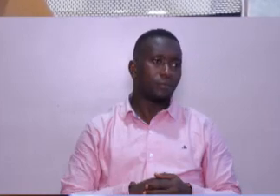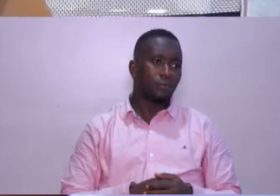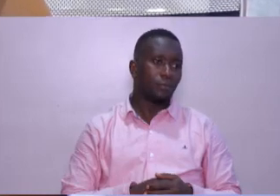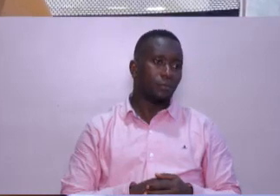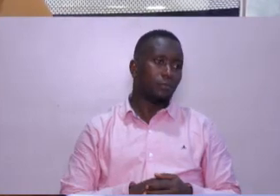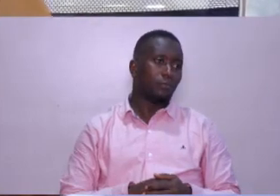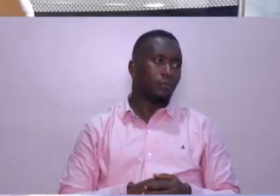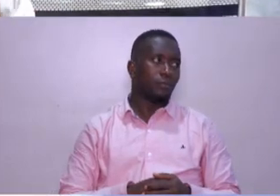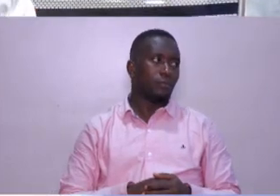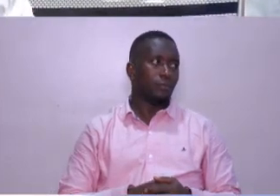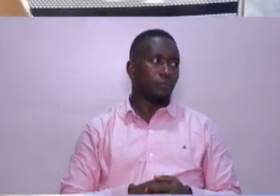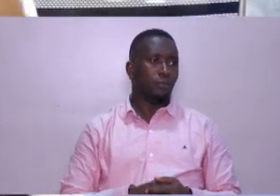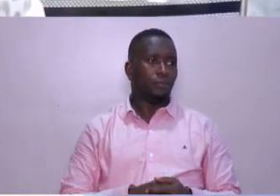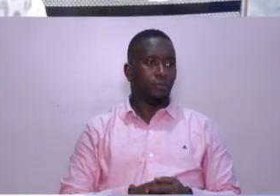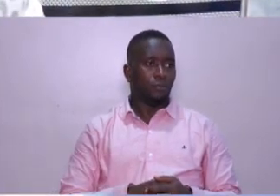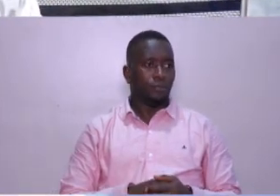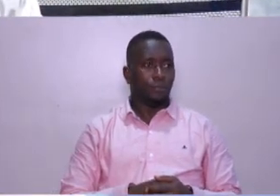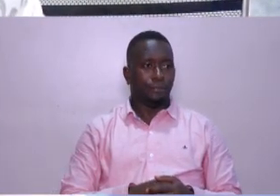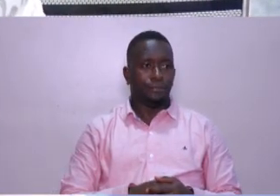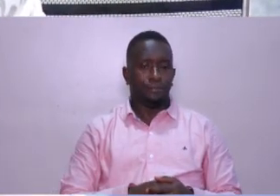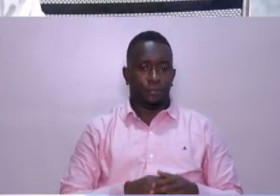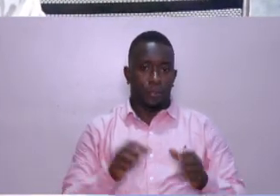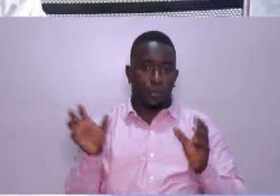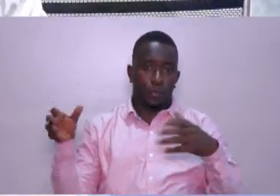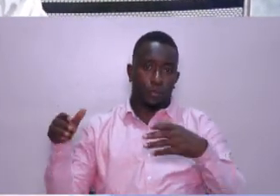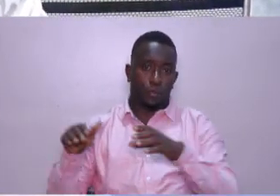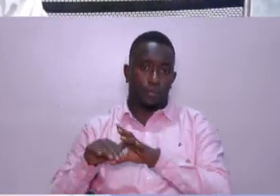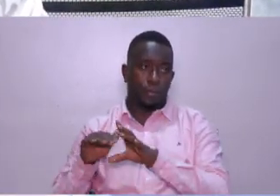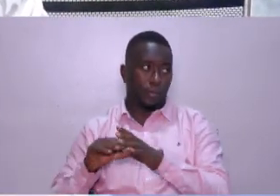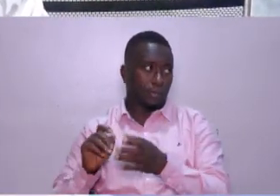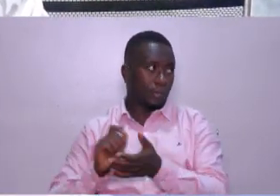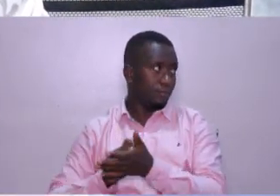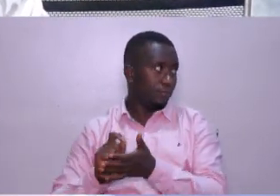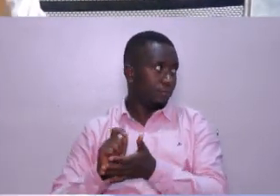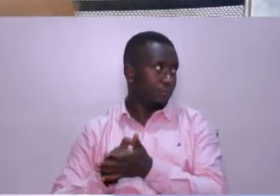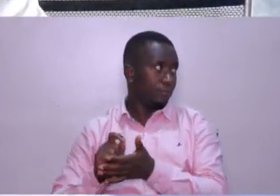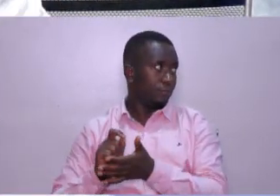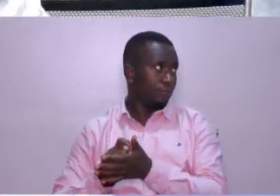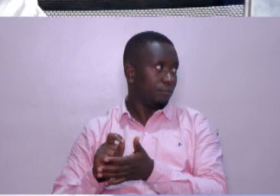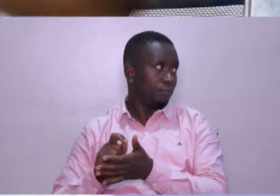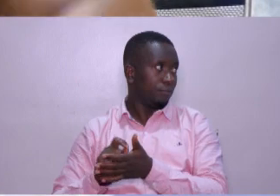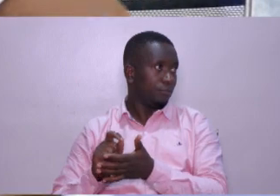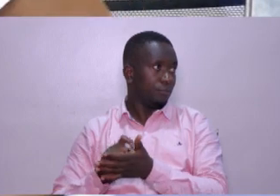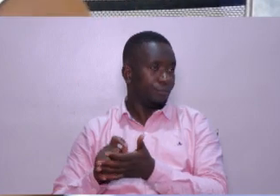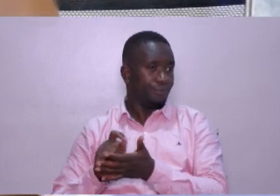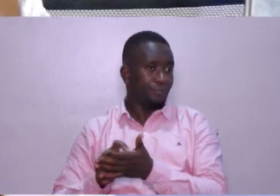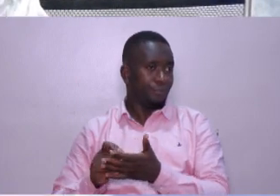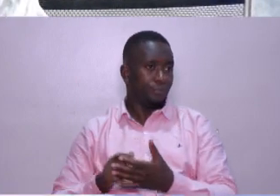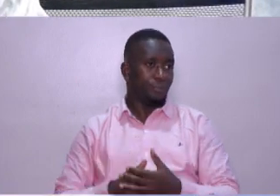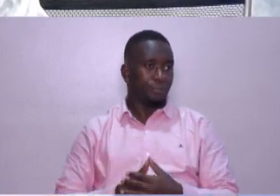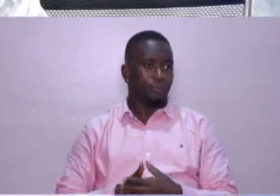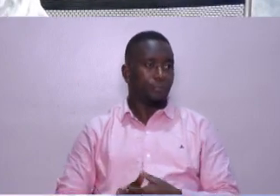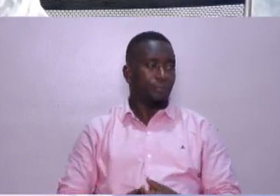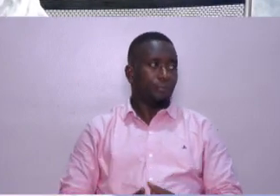Yeah? Oh, you're taking in. Okay, the group members can take it. Yeah, we can take. Just pick anyone.